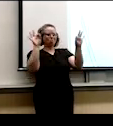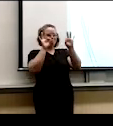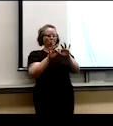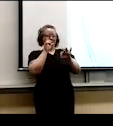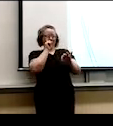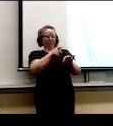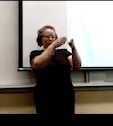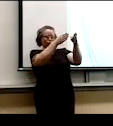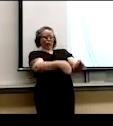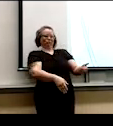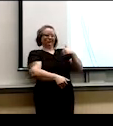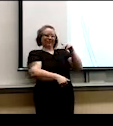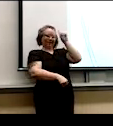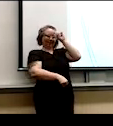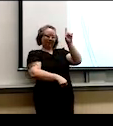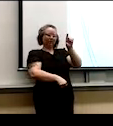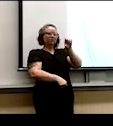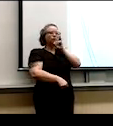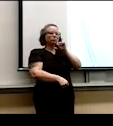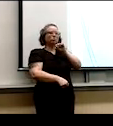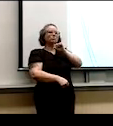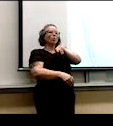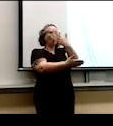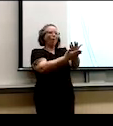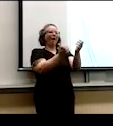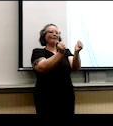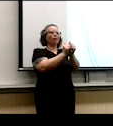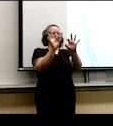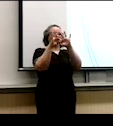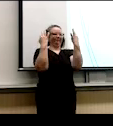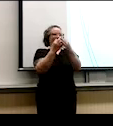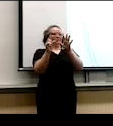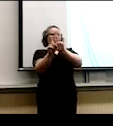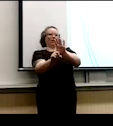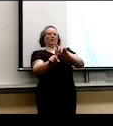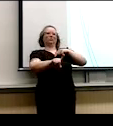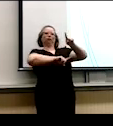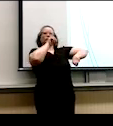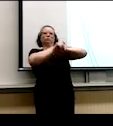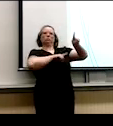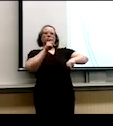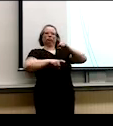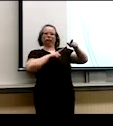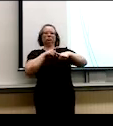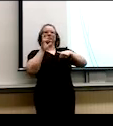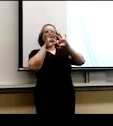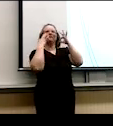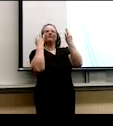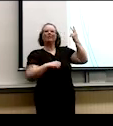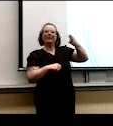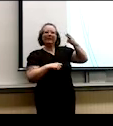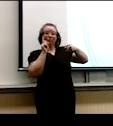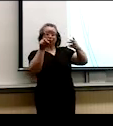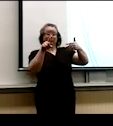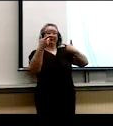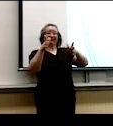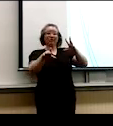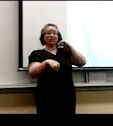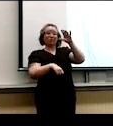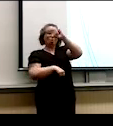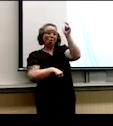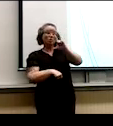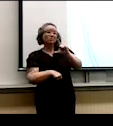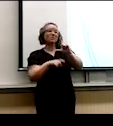parents have Alzheimer's disease? Do your parents, brothers and sisters have Alzheimer's disease? Oh, does it go up another generation beyond